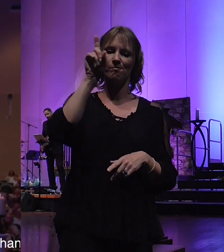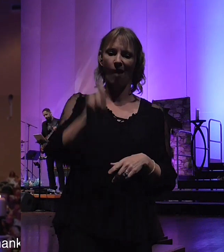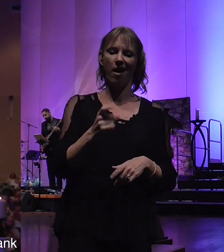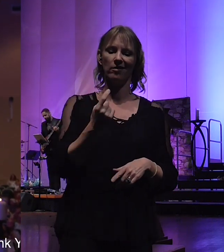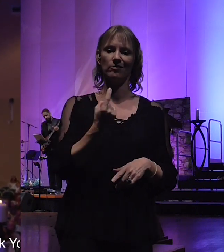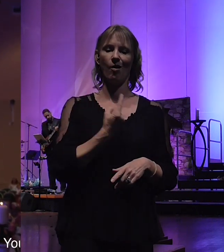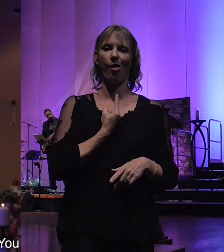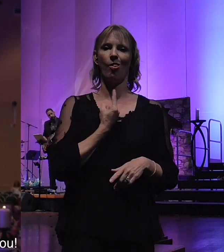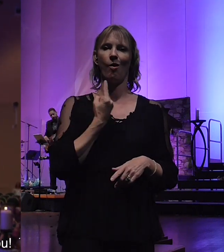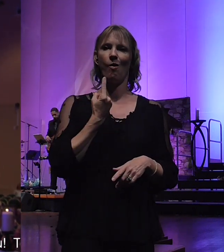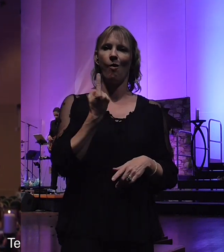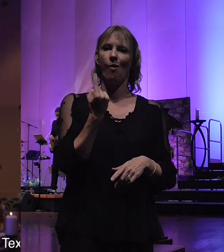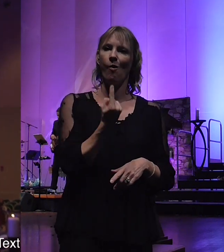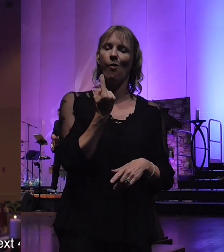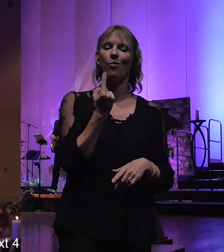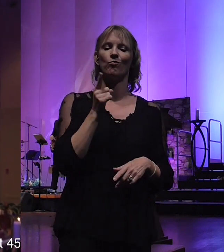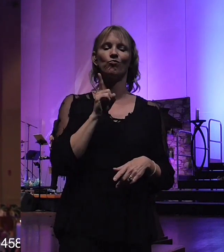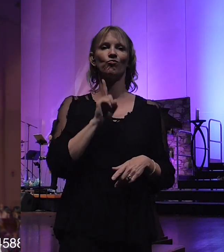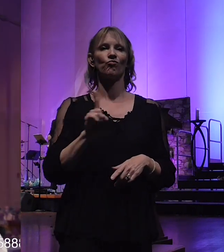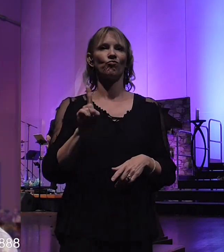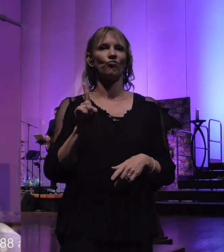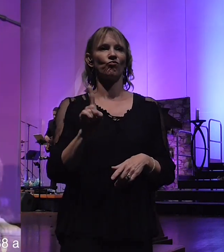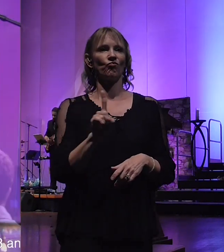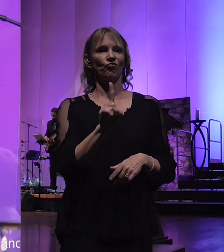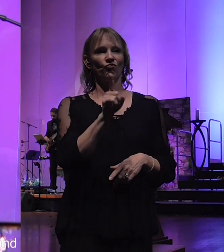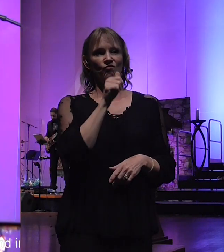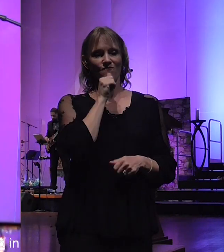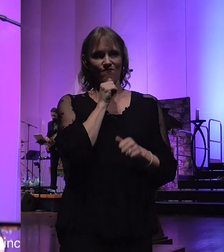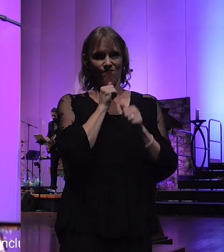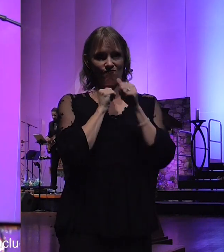go it alone.